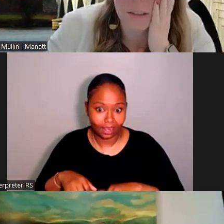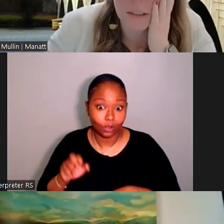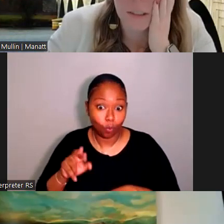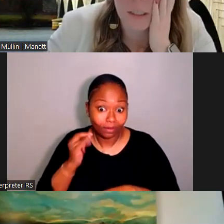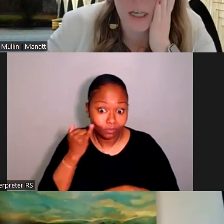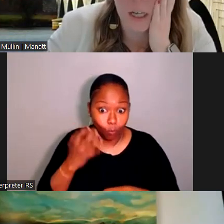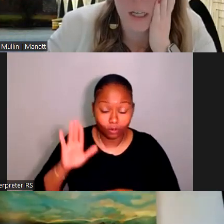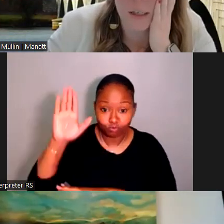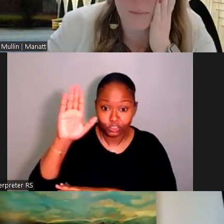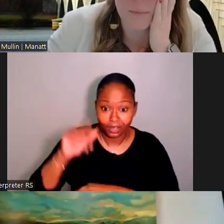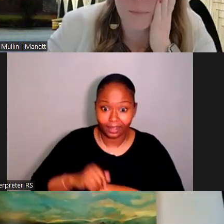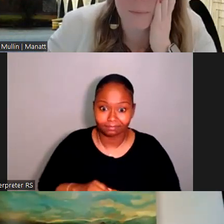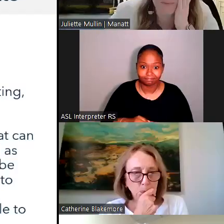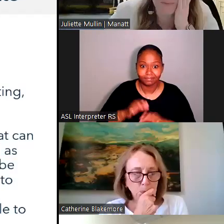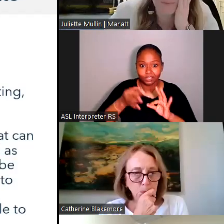hand.